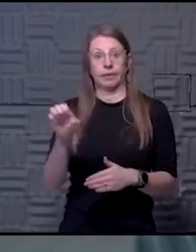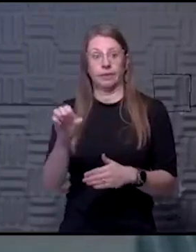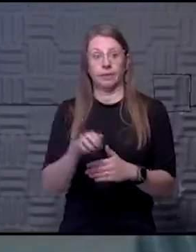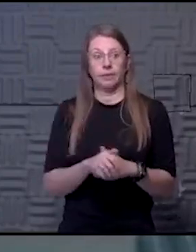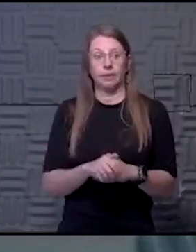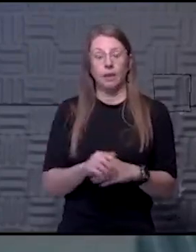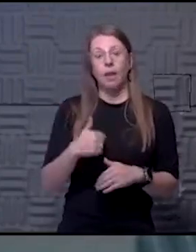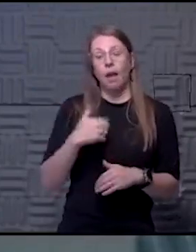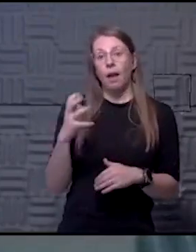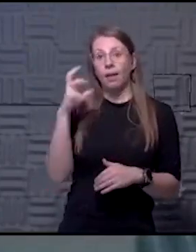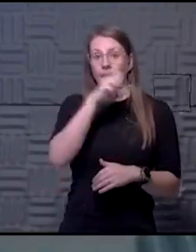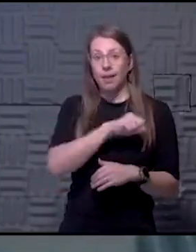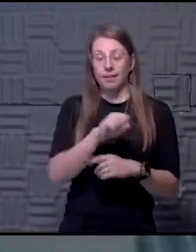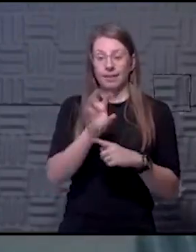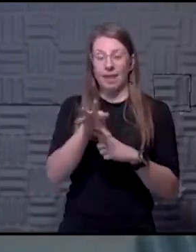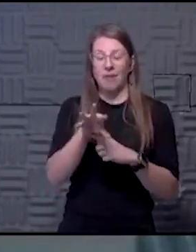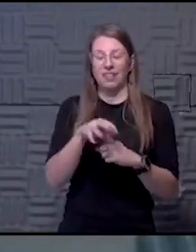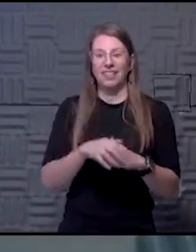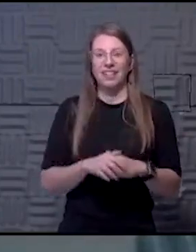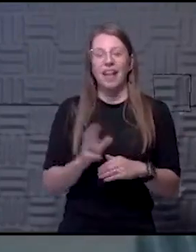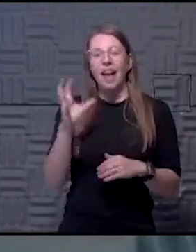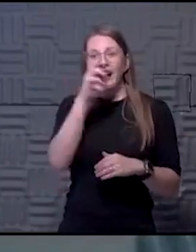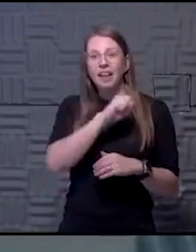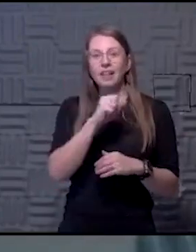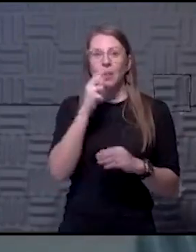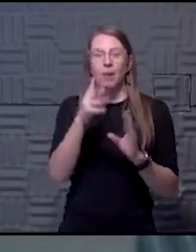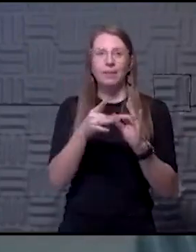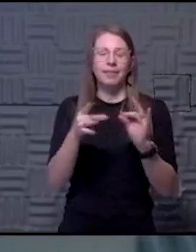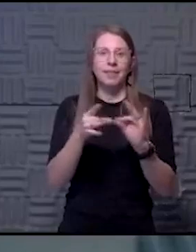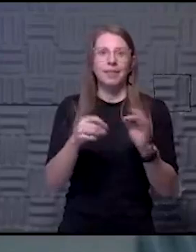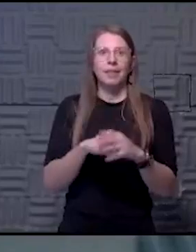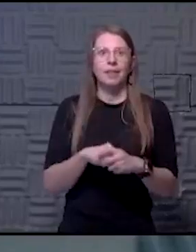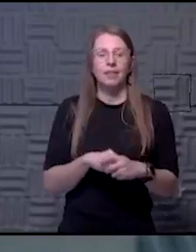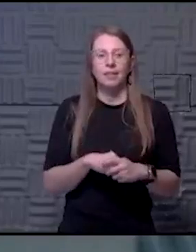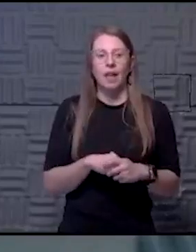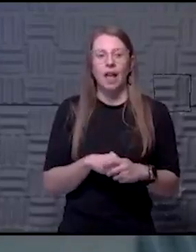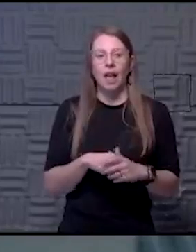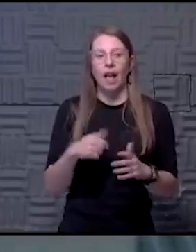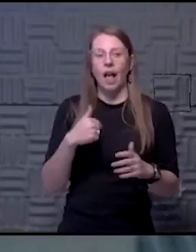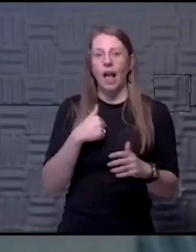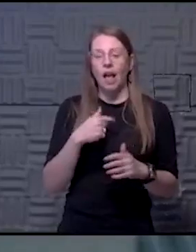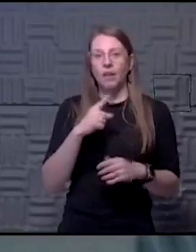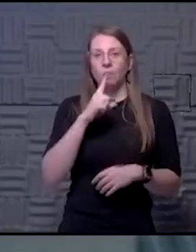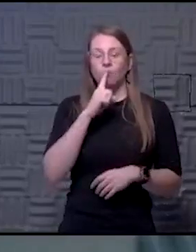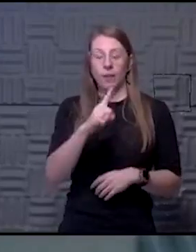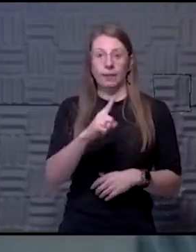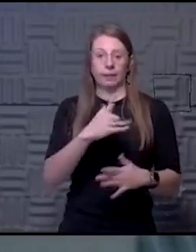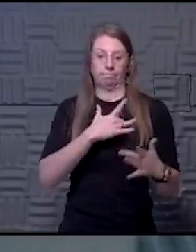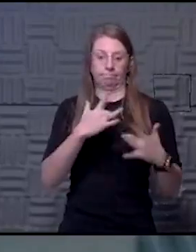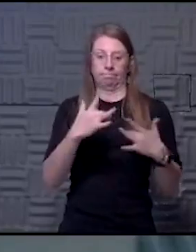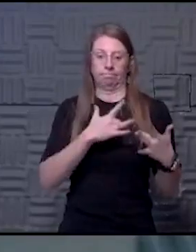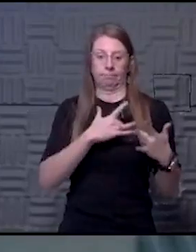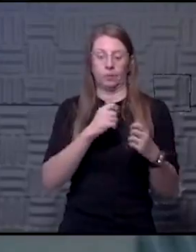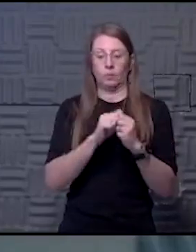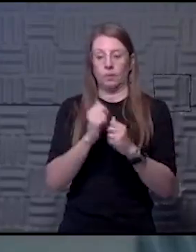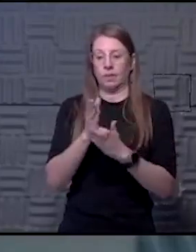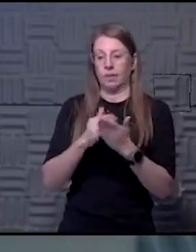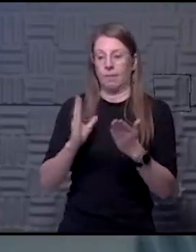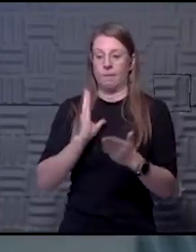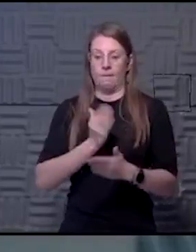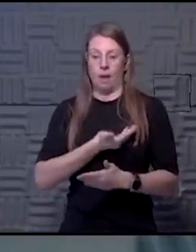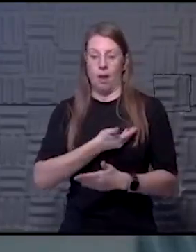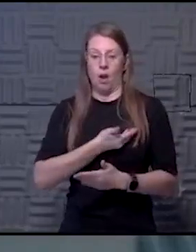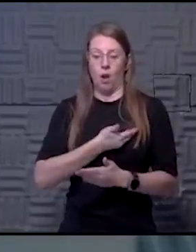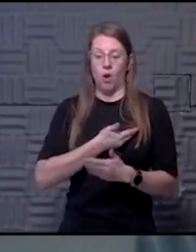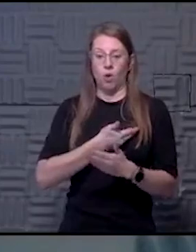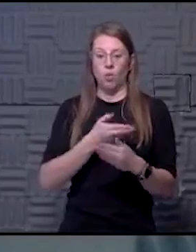I guess I have the camera, so I'll go ahead and say something. No, I am very gravely concerned with some of our